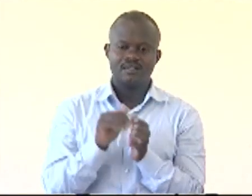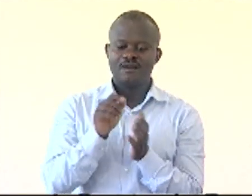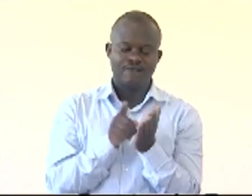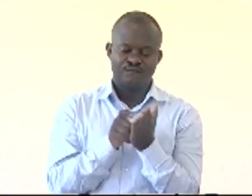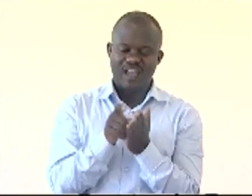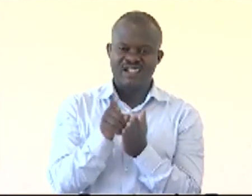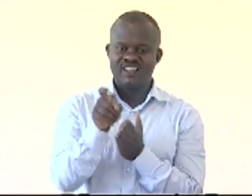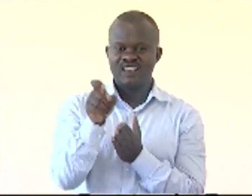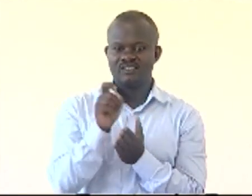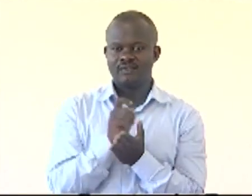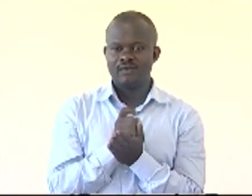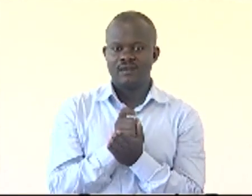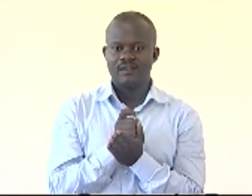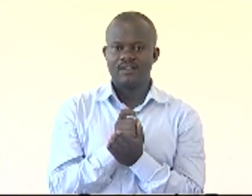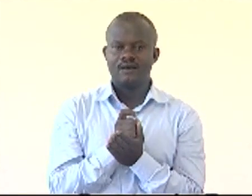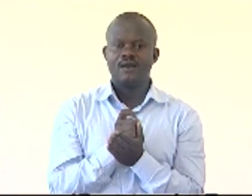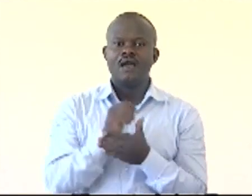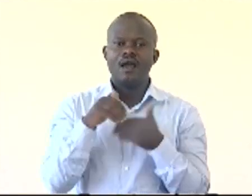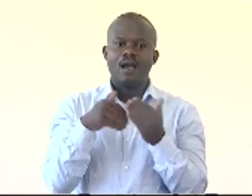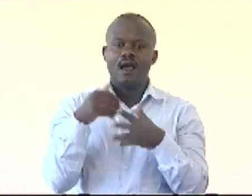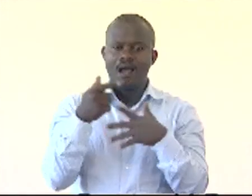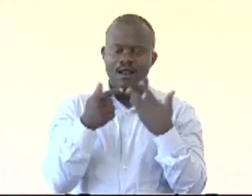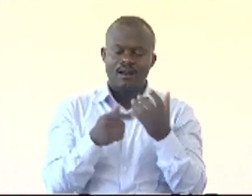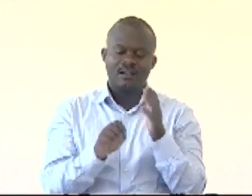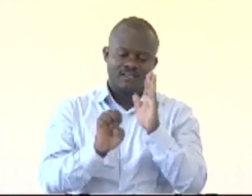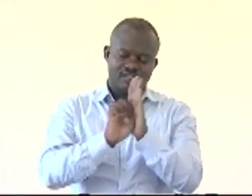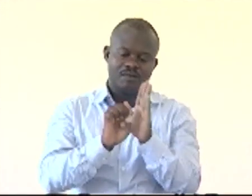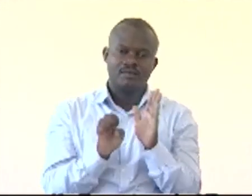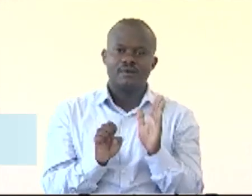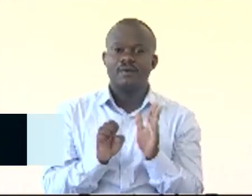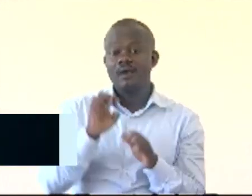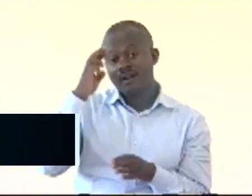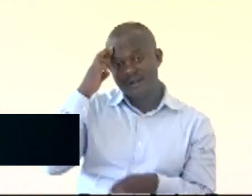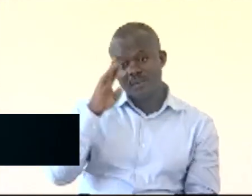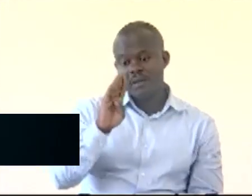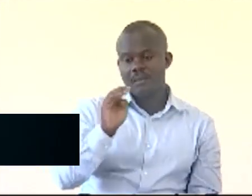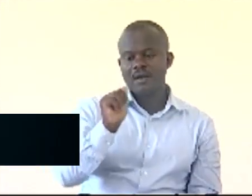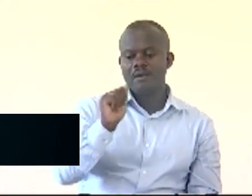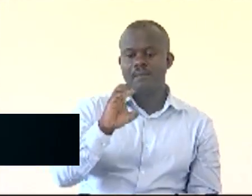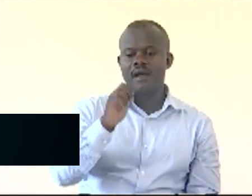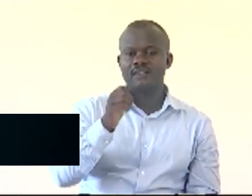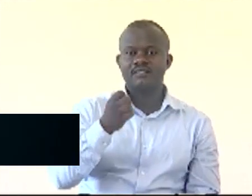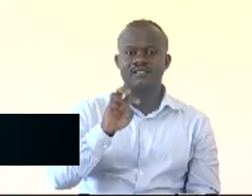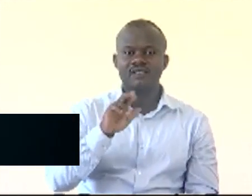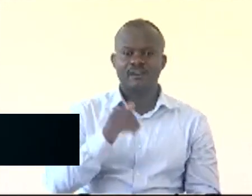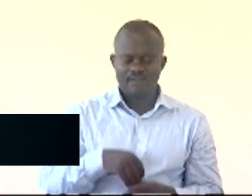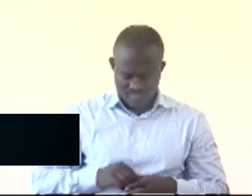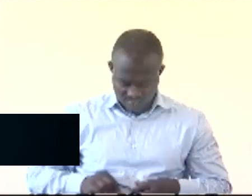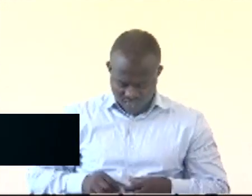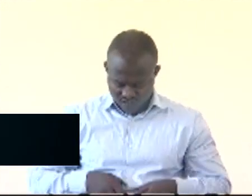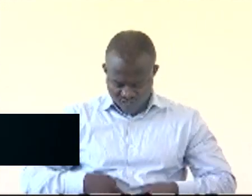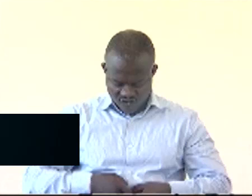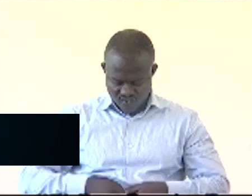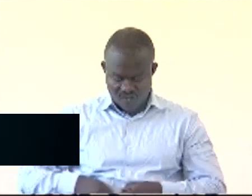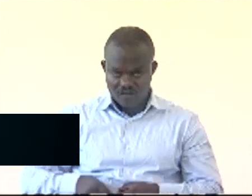virus are examples. Remember, bacteria are unicellular. When we say